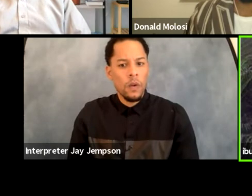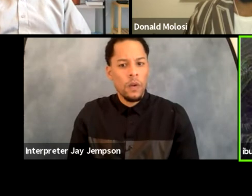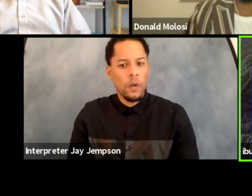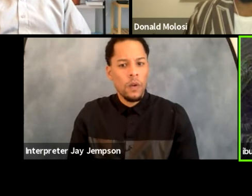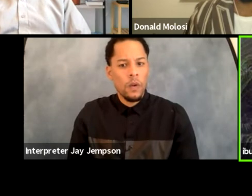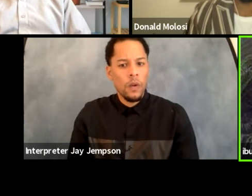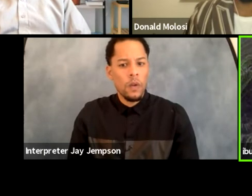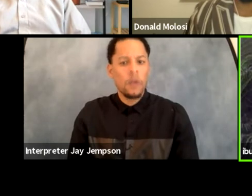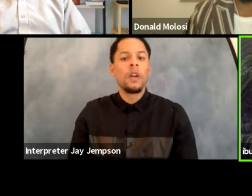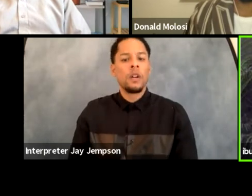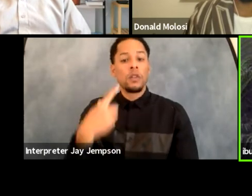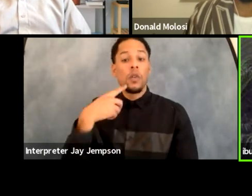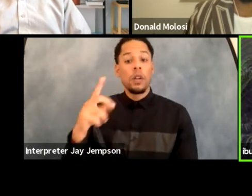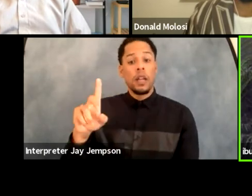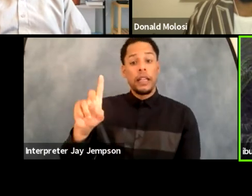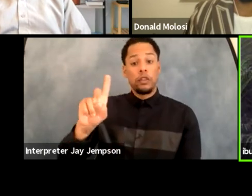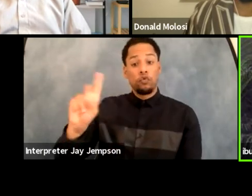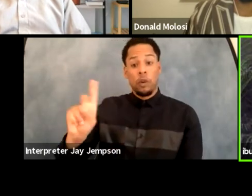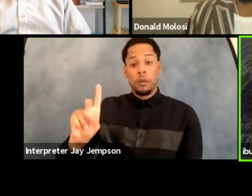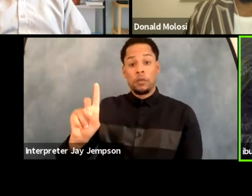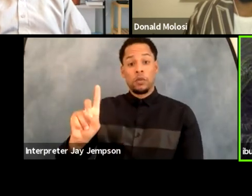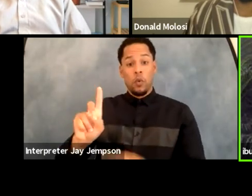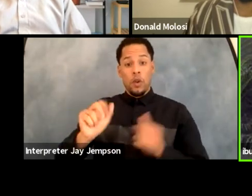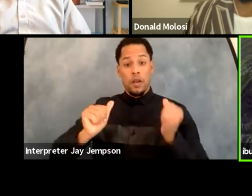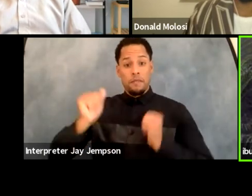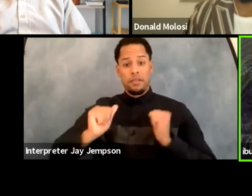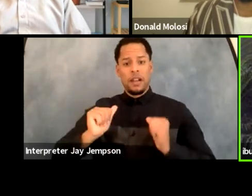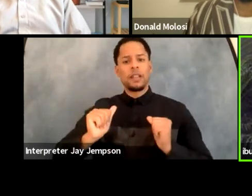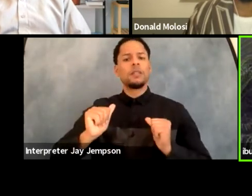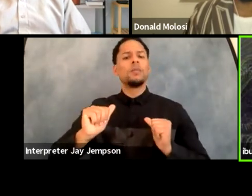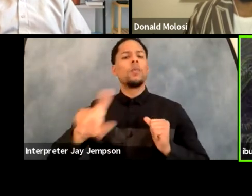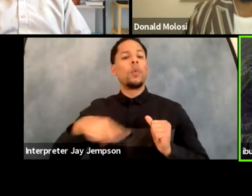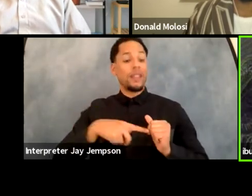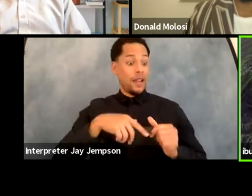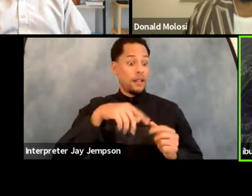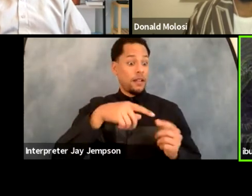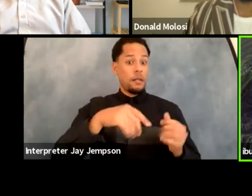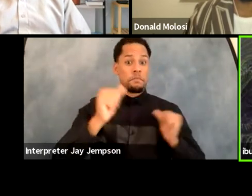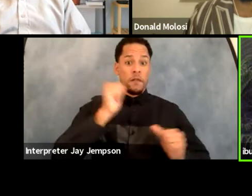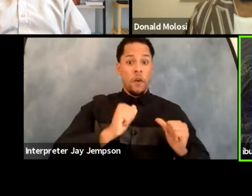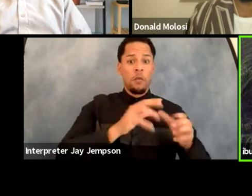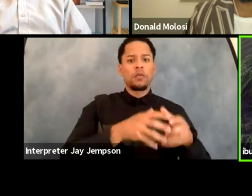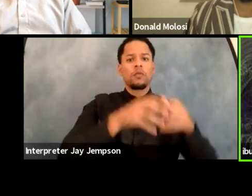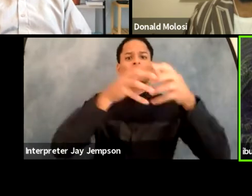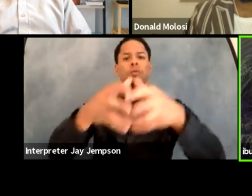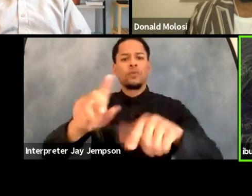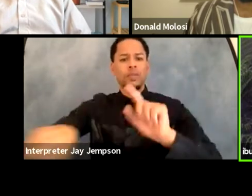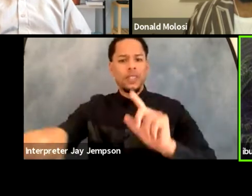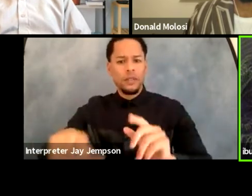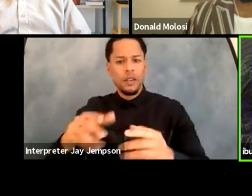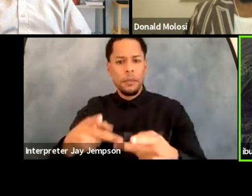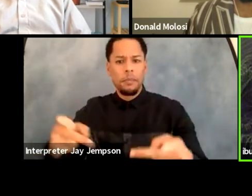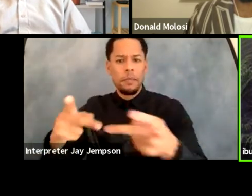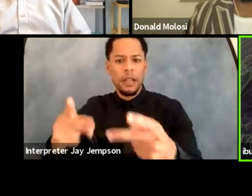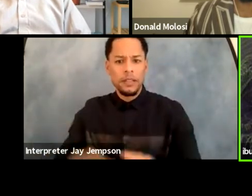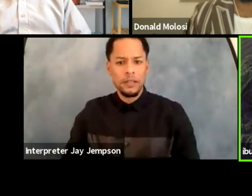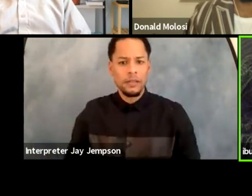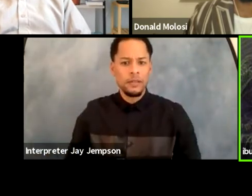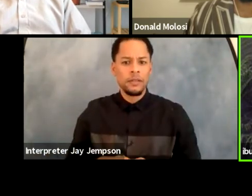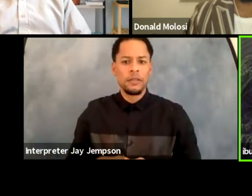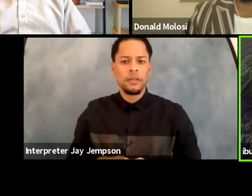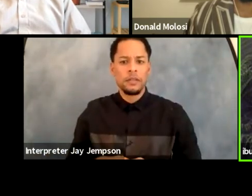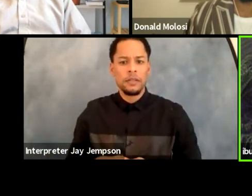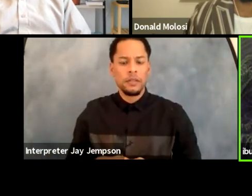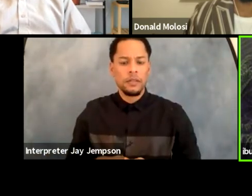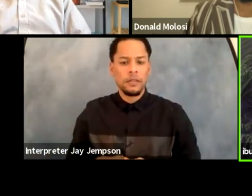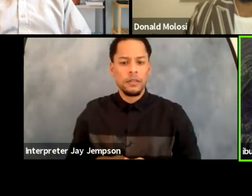place, especially when it goes to another space or something, because I remember one performance that I directed, that's home,